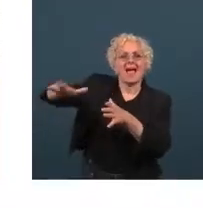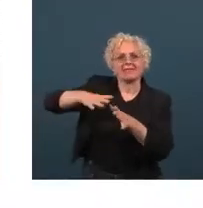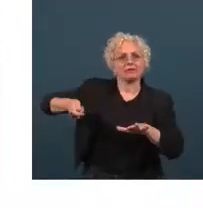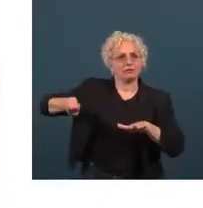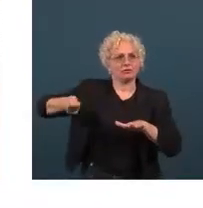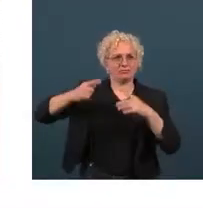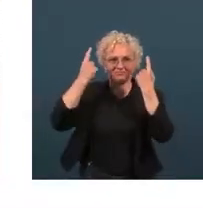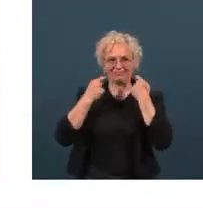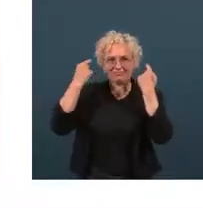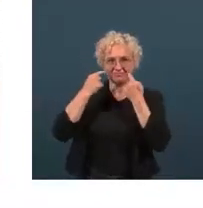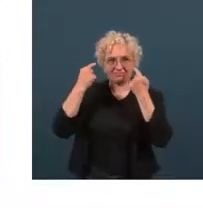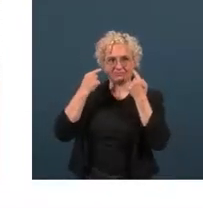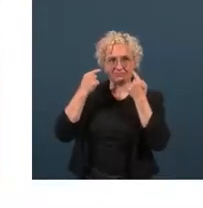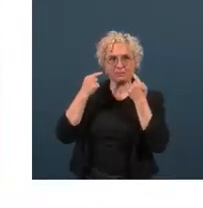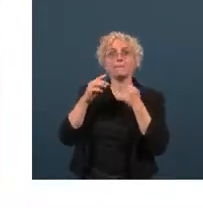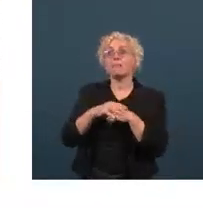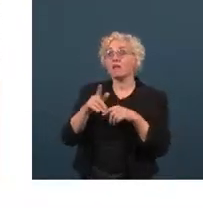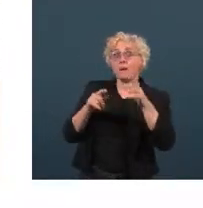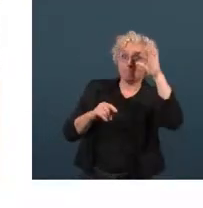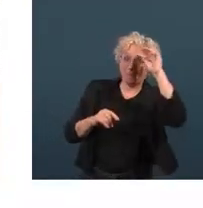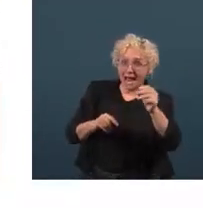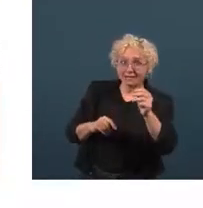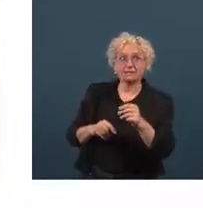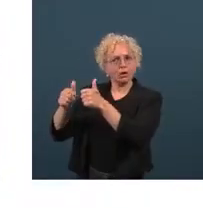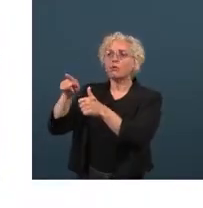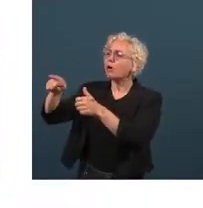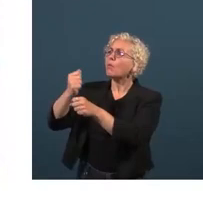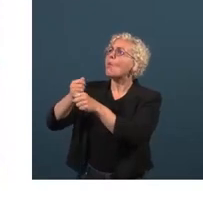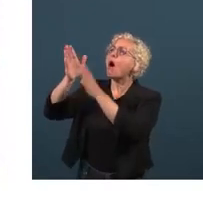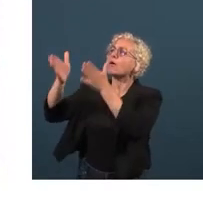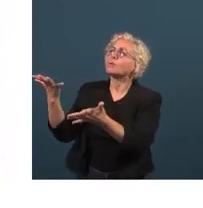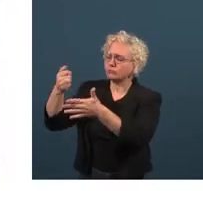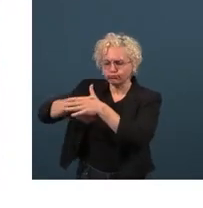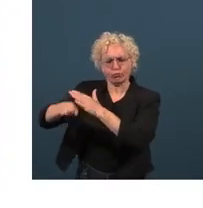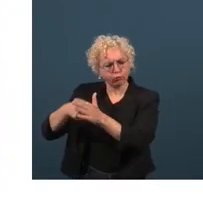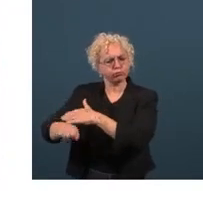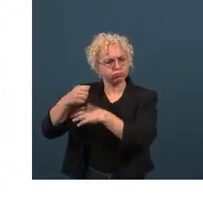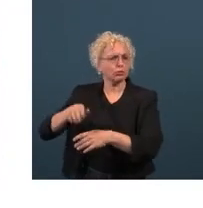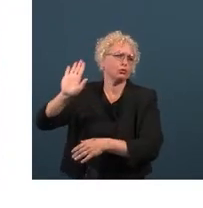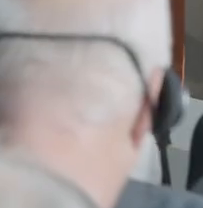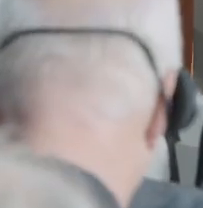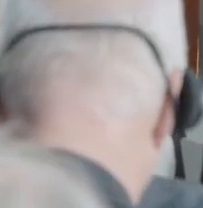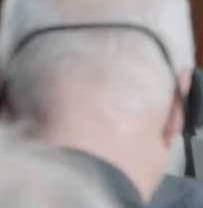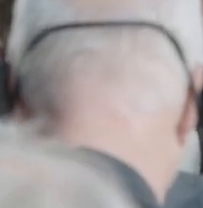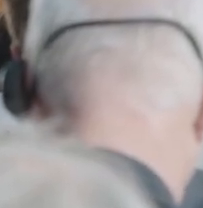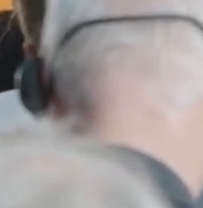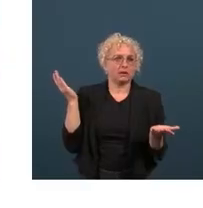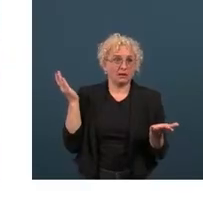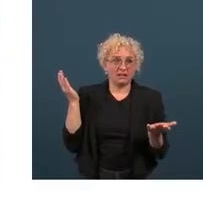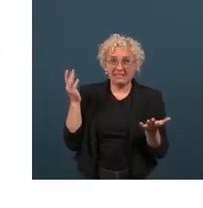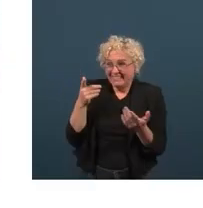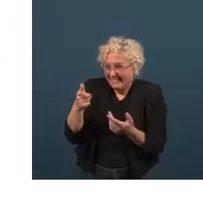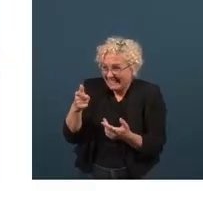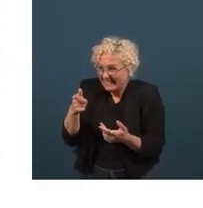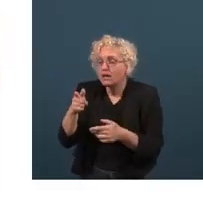Which means that women are considered half a human. If this is not gender apartheid, what is this? So I